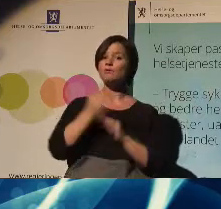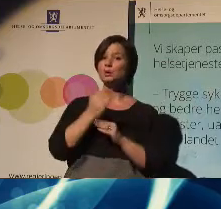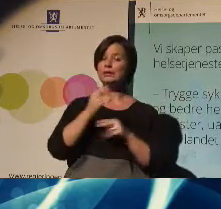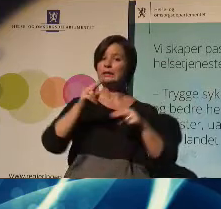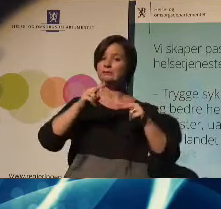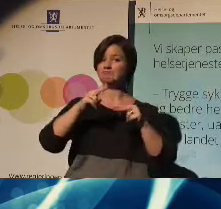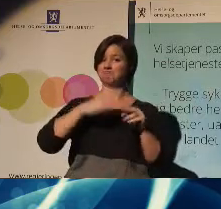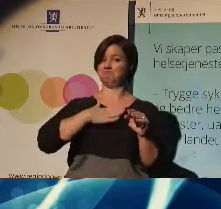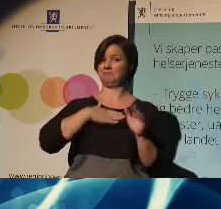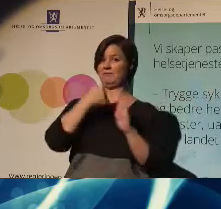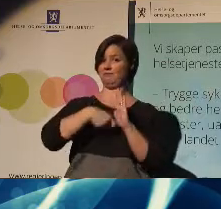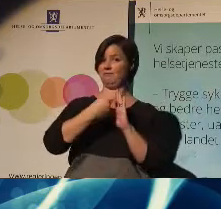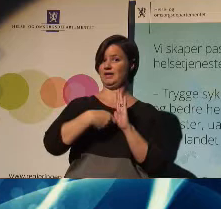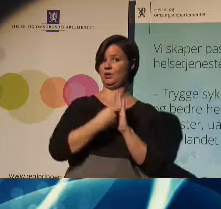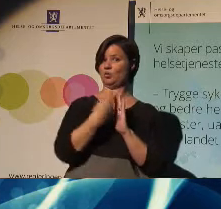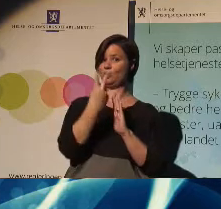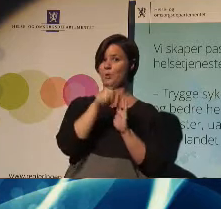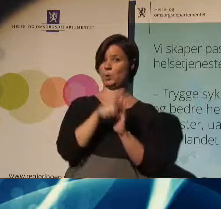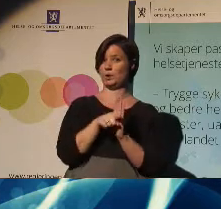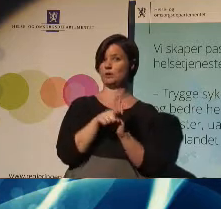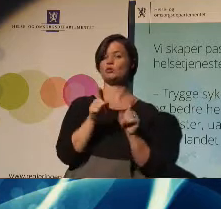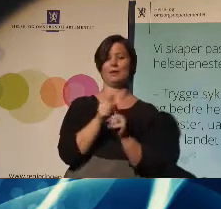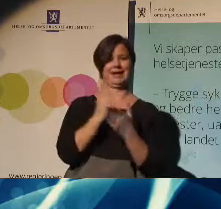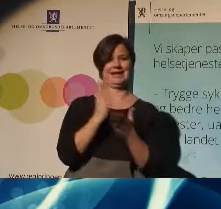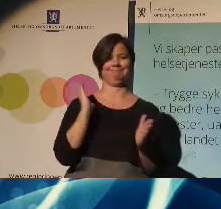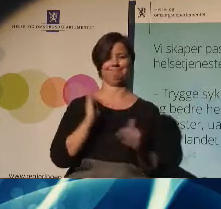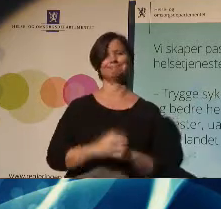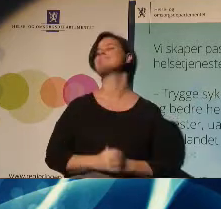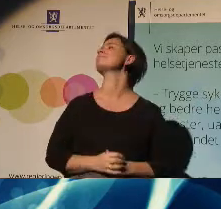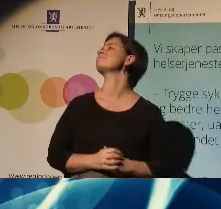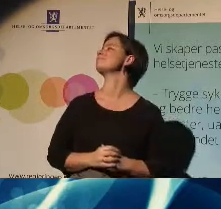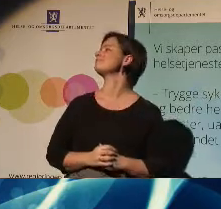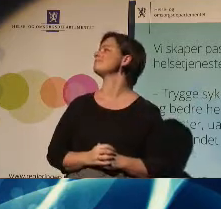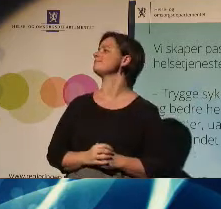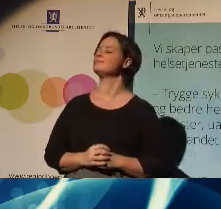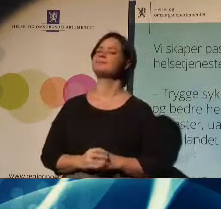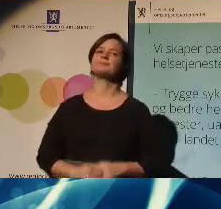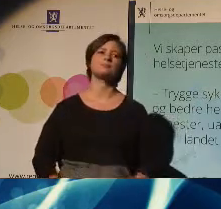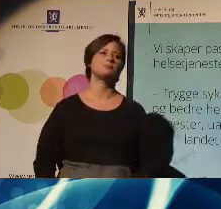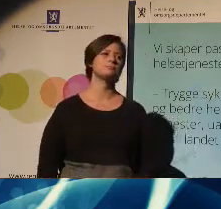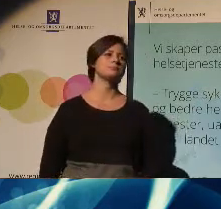that? All right, and then we're done.